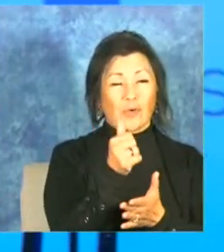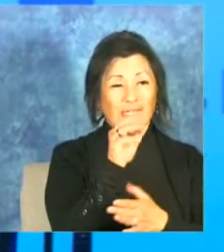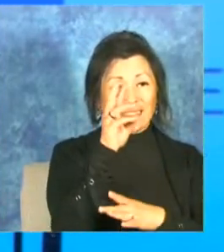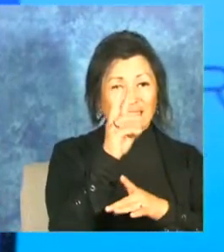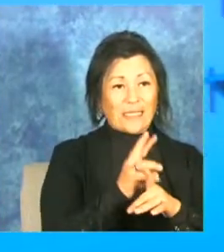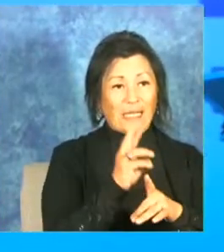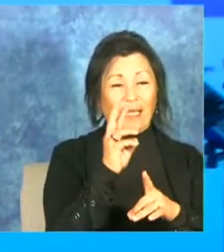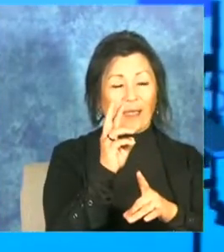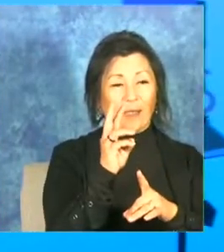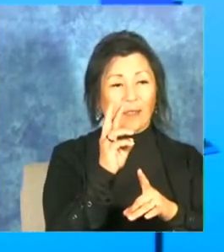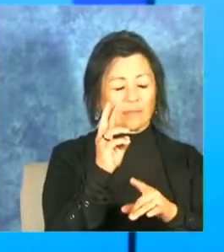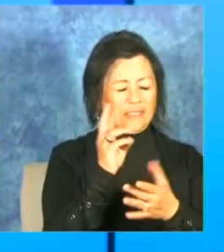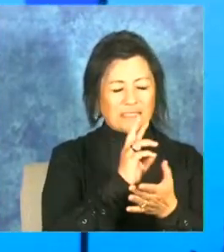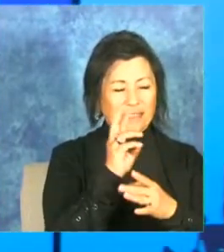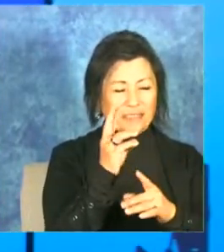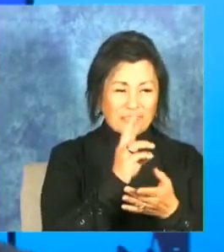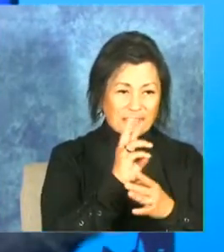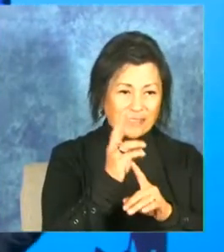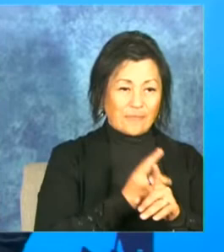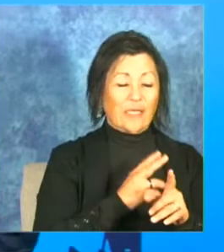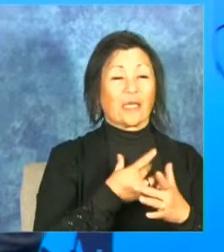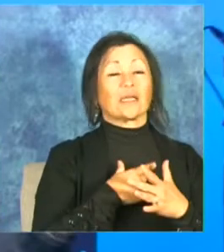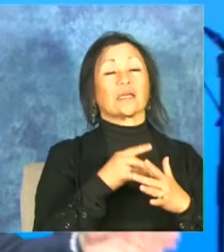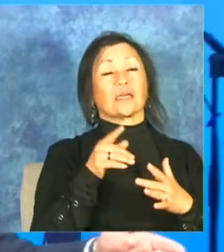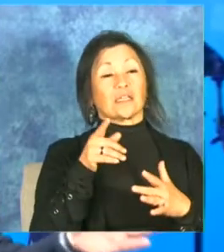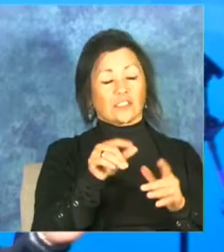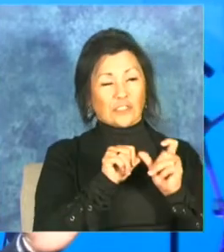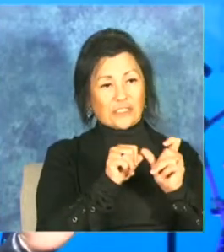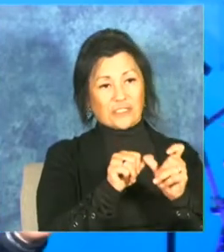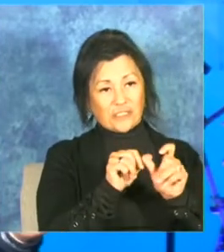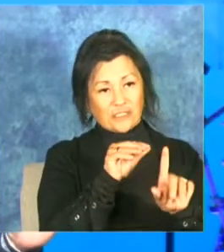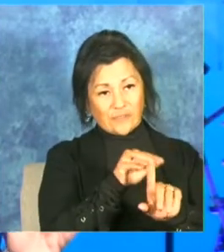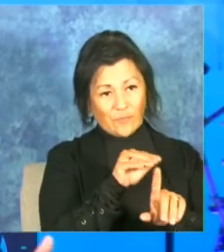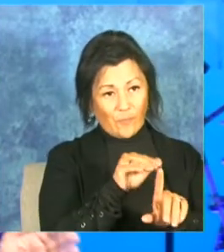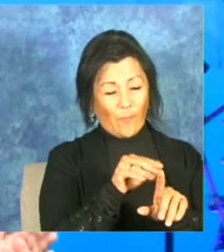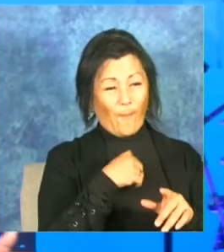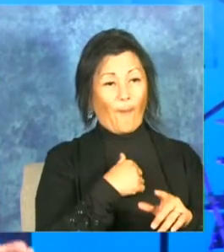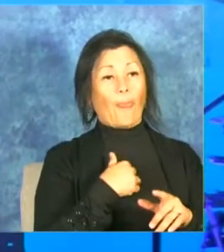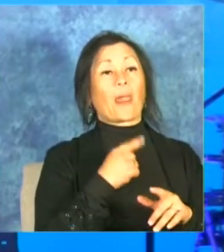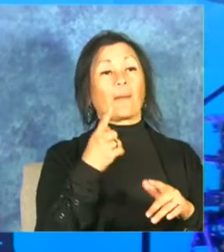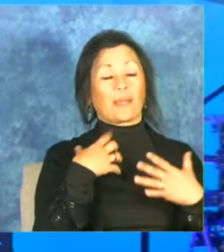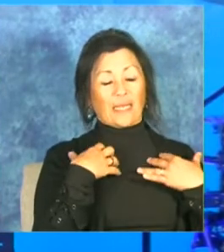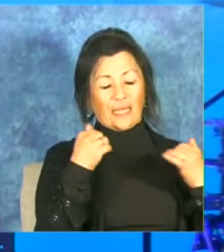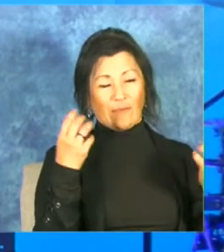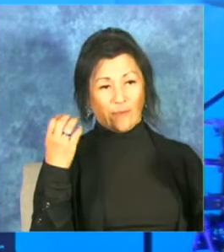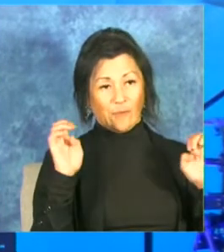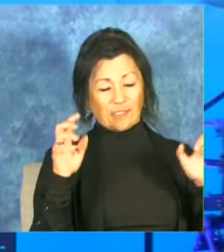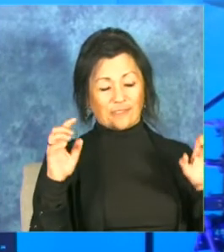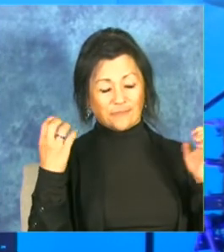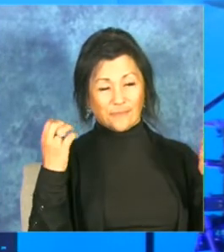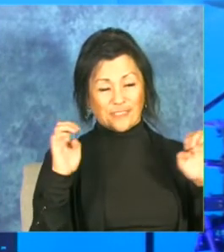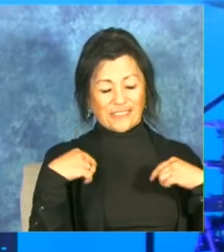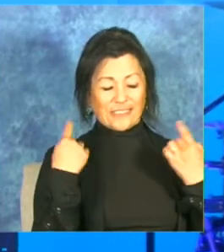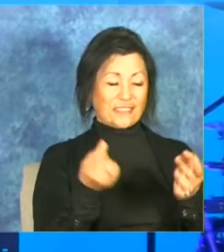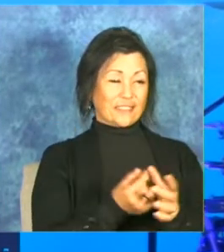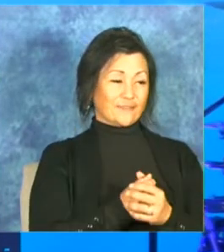6 months wellness check. She's going to continue to remind me that I've been in a health crisis for some time.